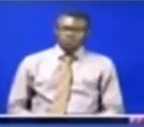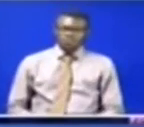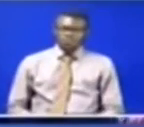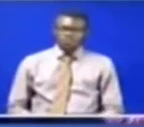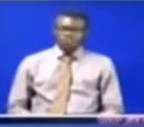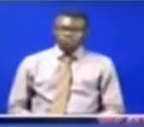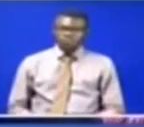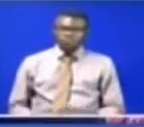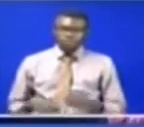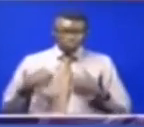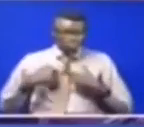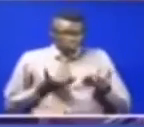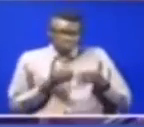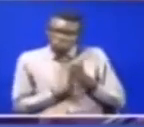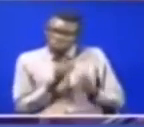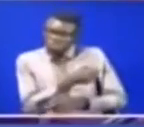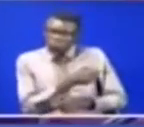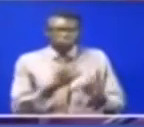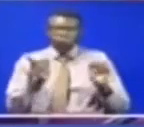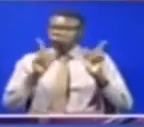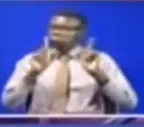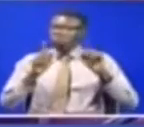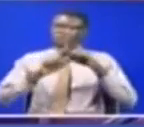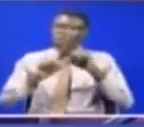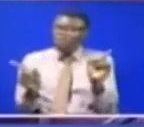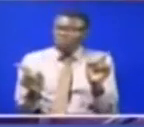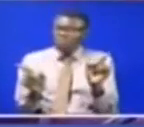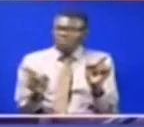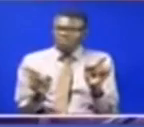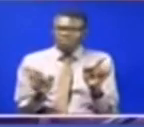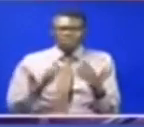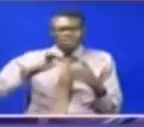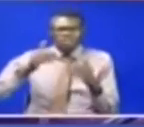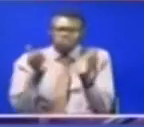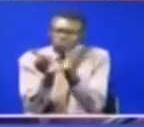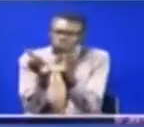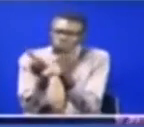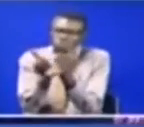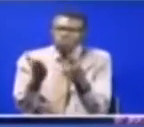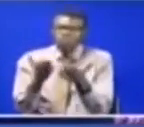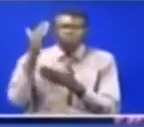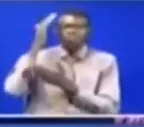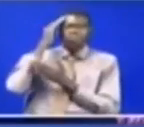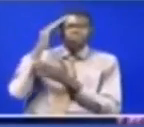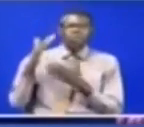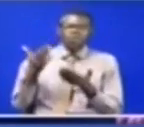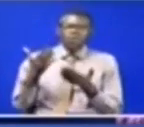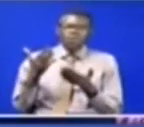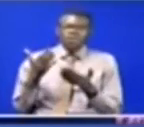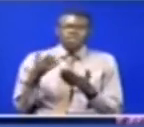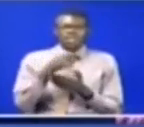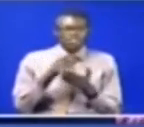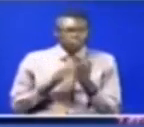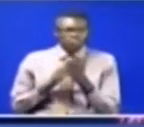And we never did business with him. But it was a small town, then we knew what anybody is doing. He was more into